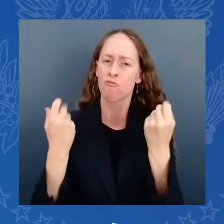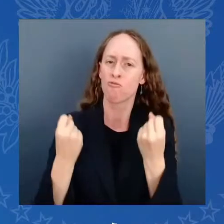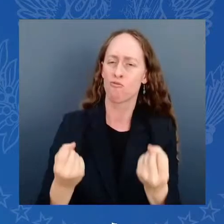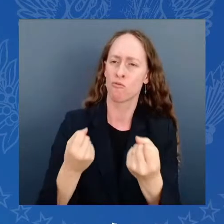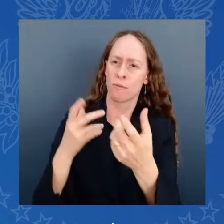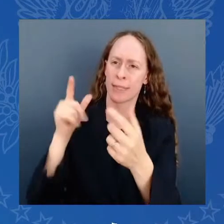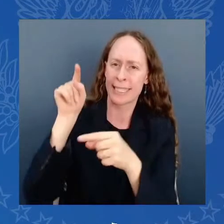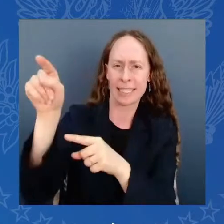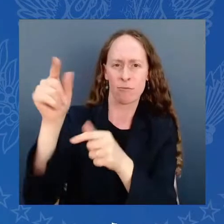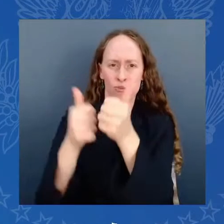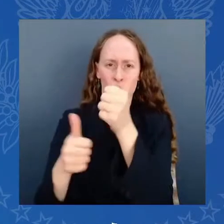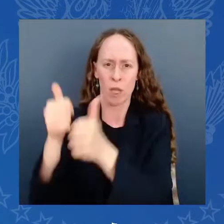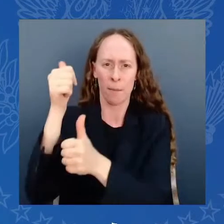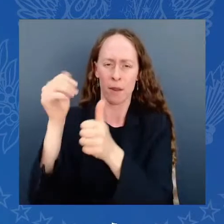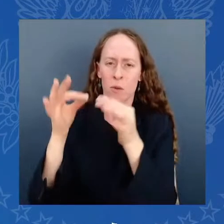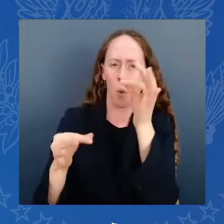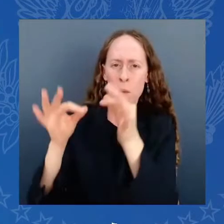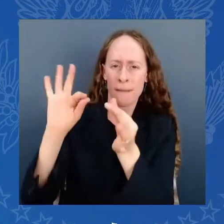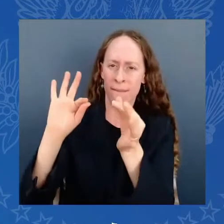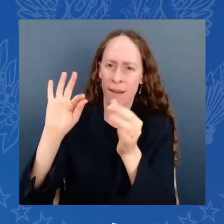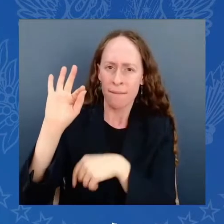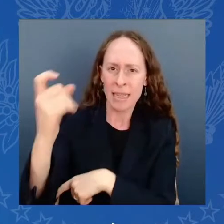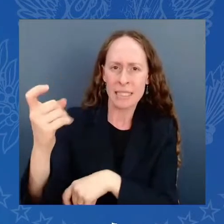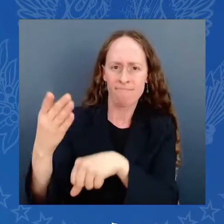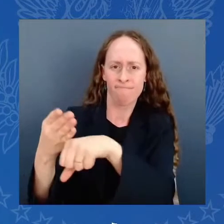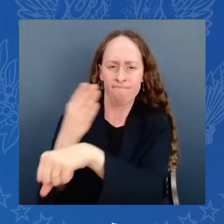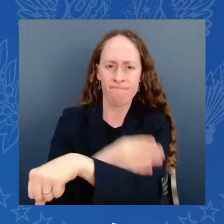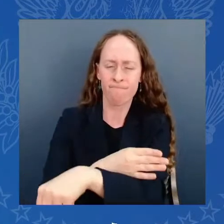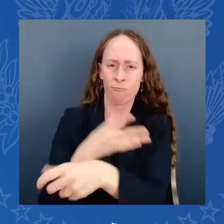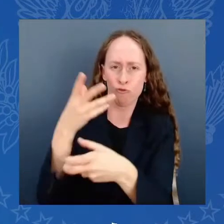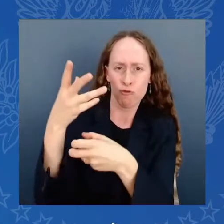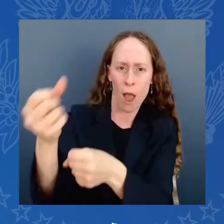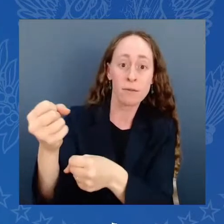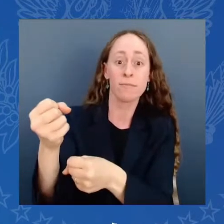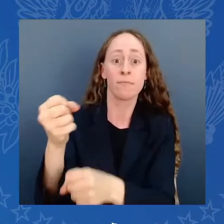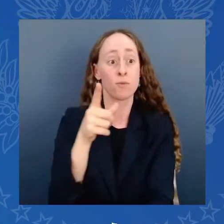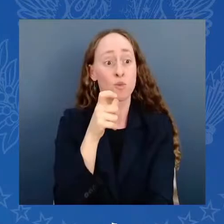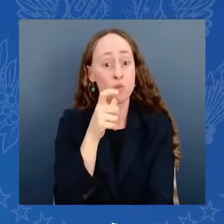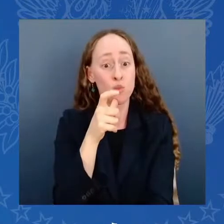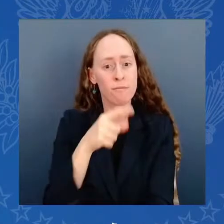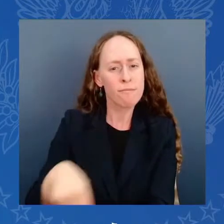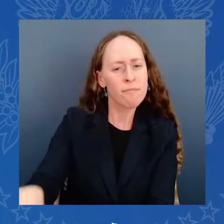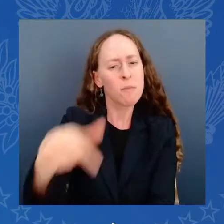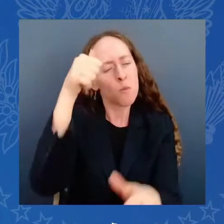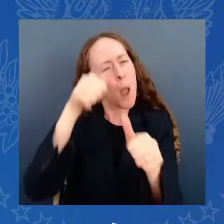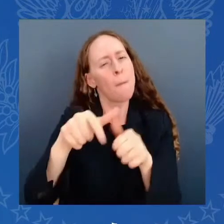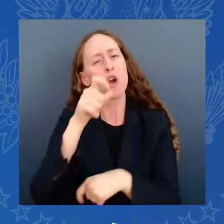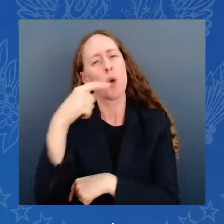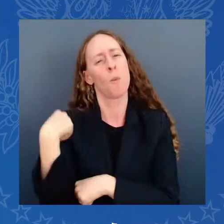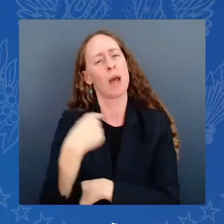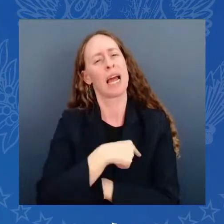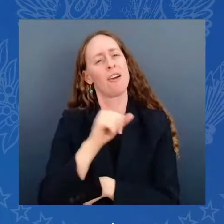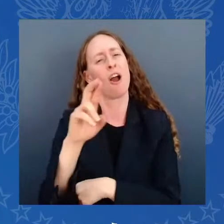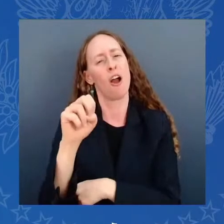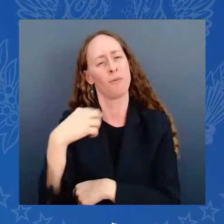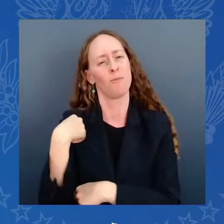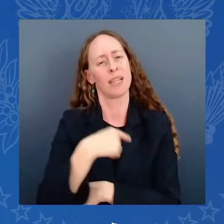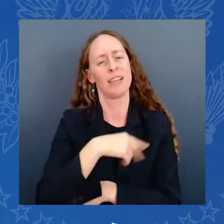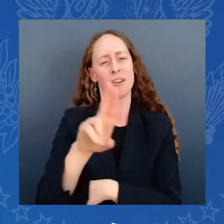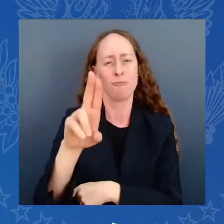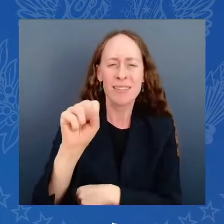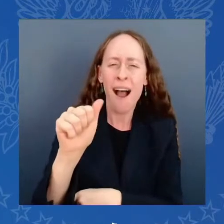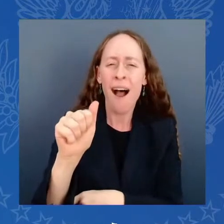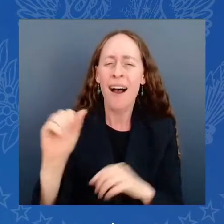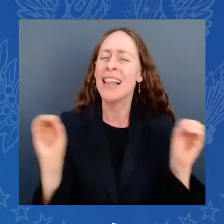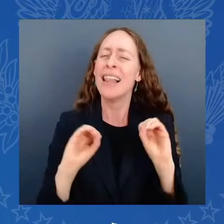We're the United States of America. And there is nothing beyond our capacity. Nothing when we do it together. So